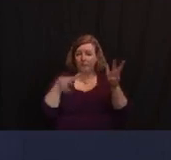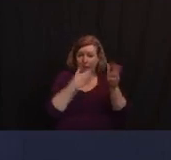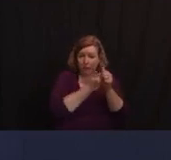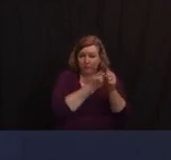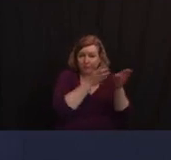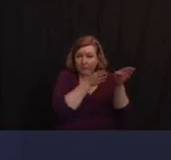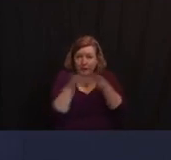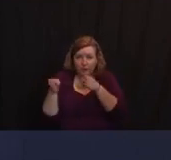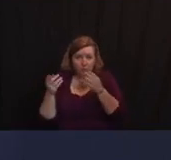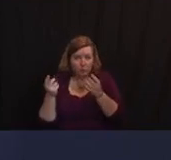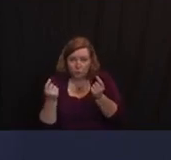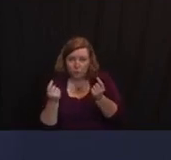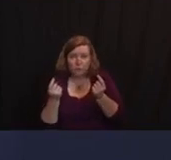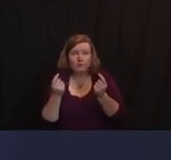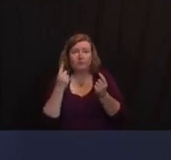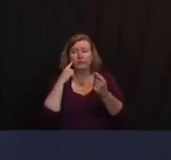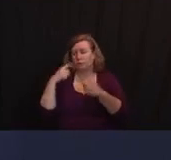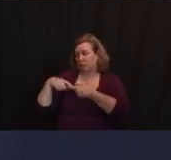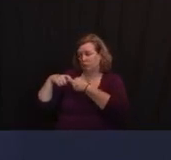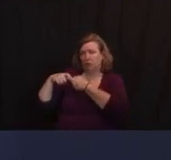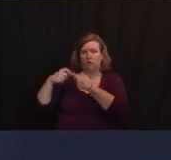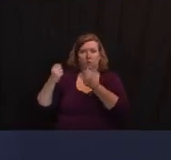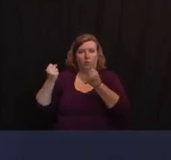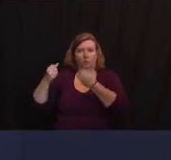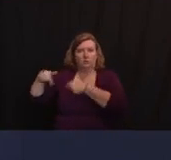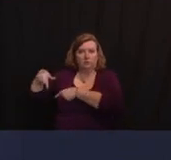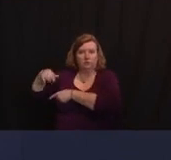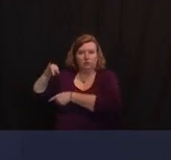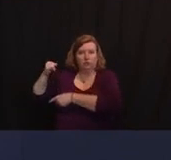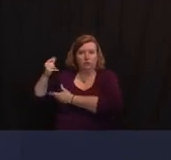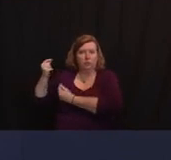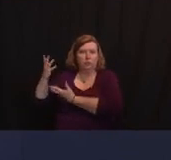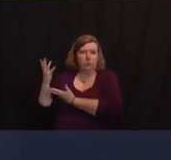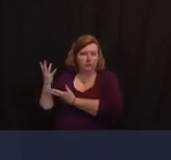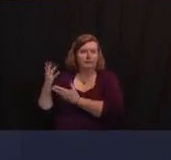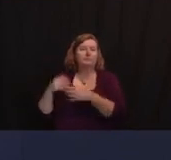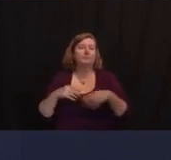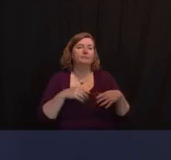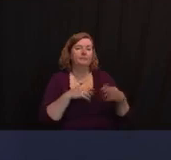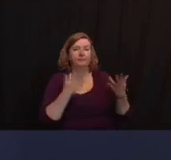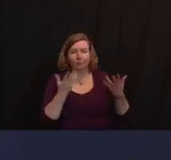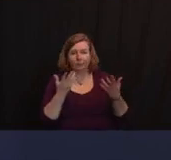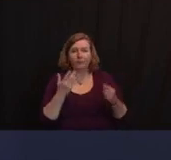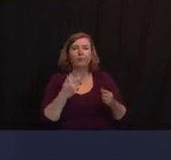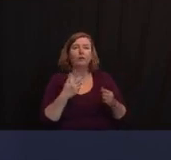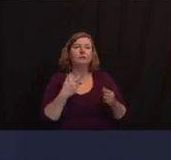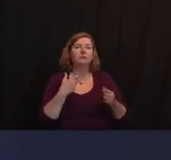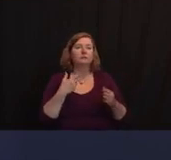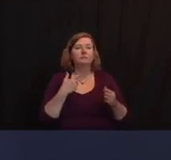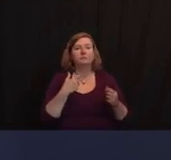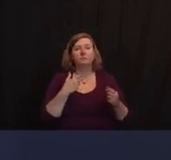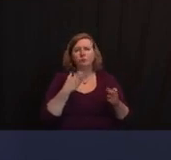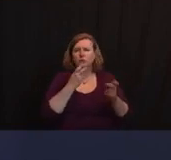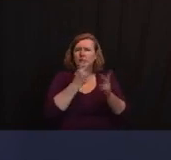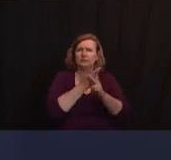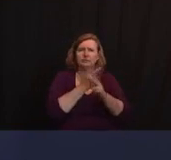this pause in the use of J&J, including maintaining the existing J&J vials